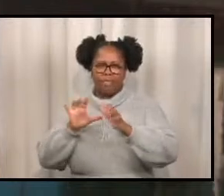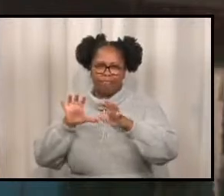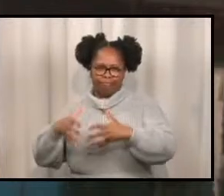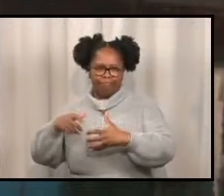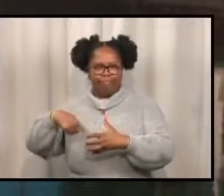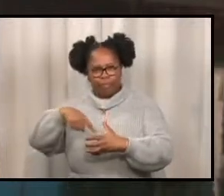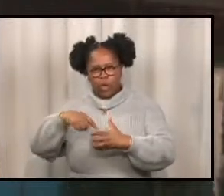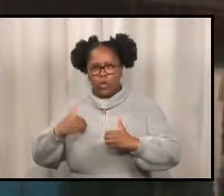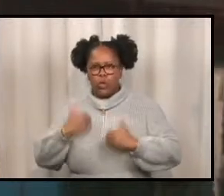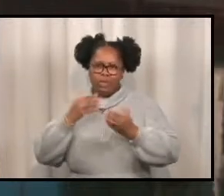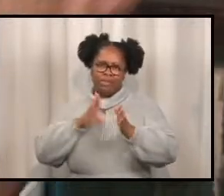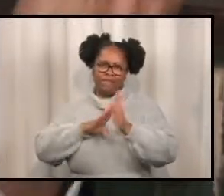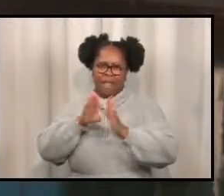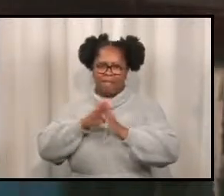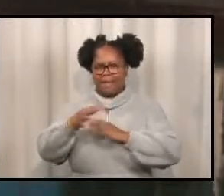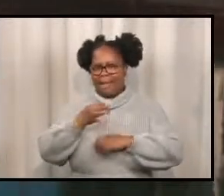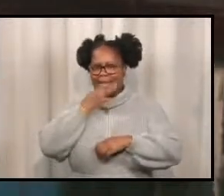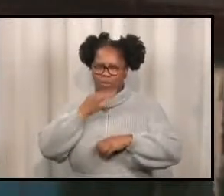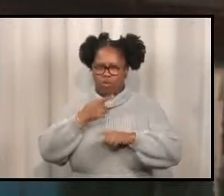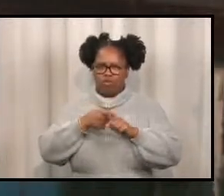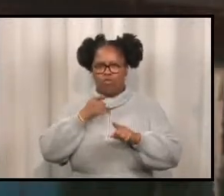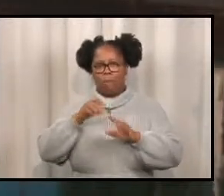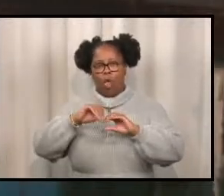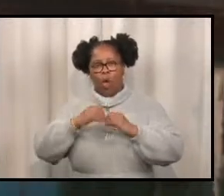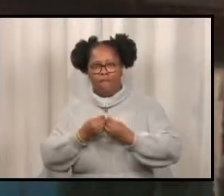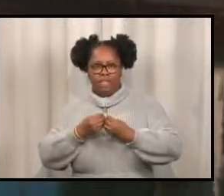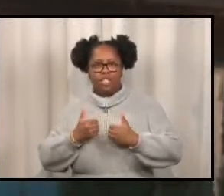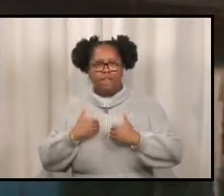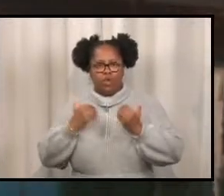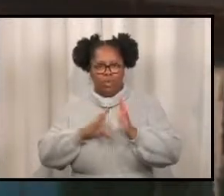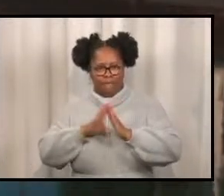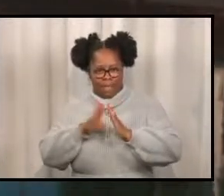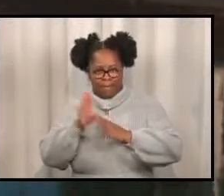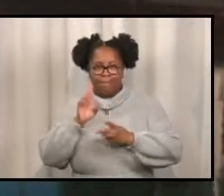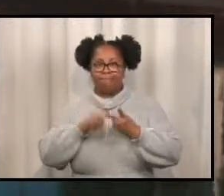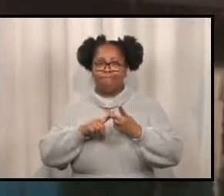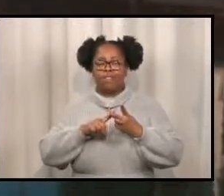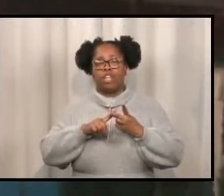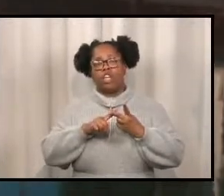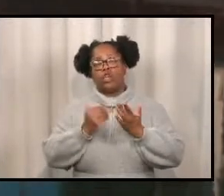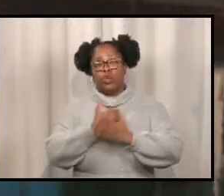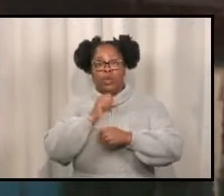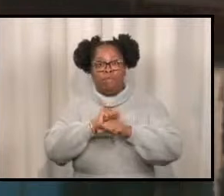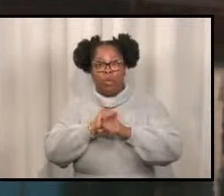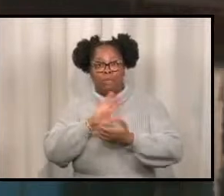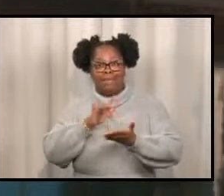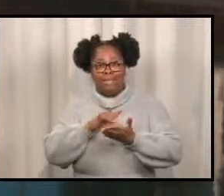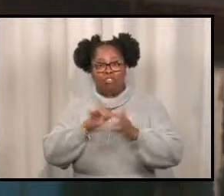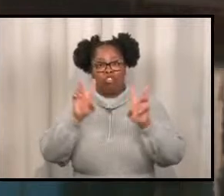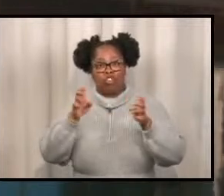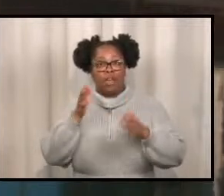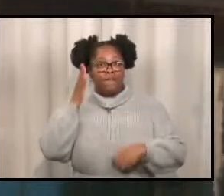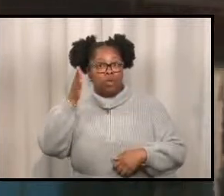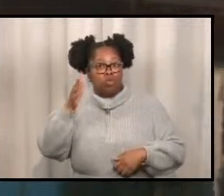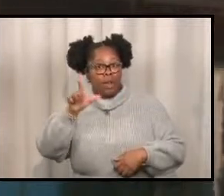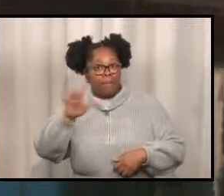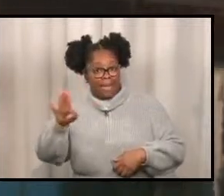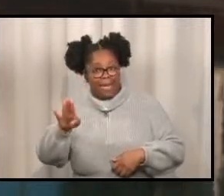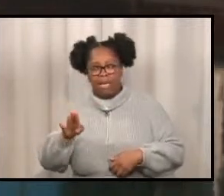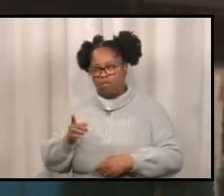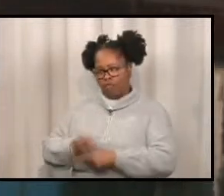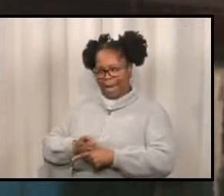youth development experts at the Office of Youth Development and our new employment center, Future LB, to launch and implement this project.